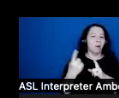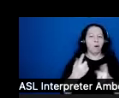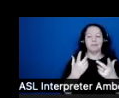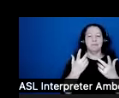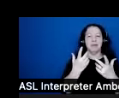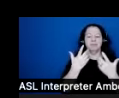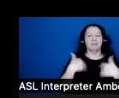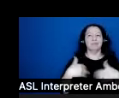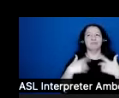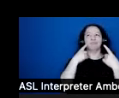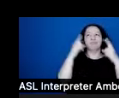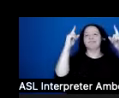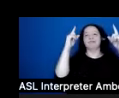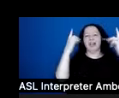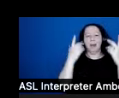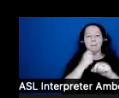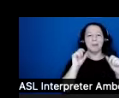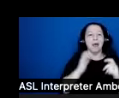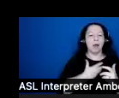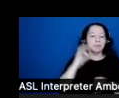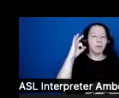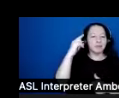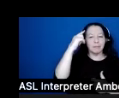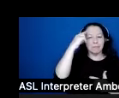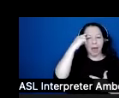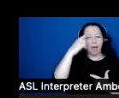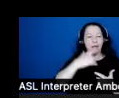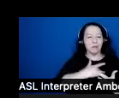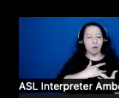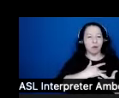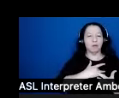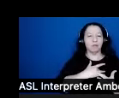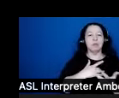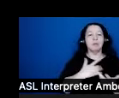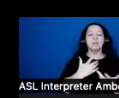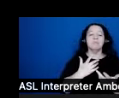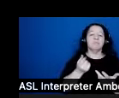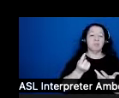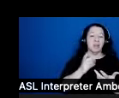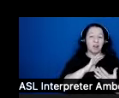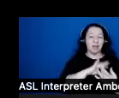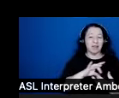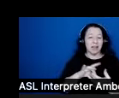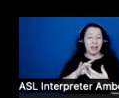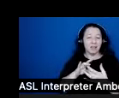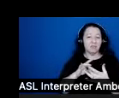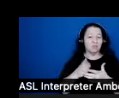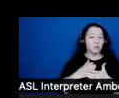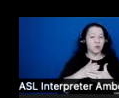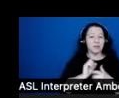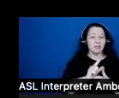As we make the connections between sexual violence and all forms of oppression, i.e. the hatred of people deemed